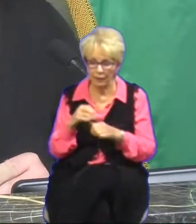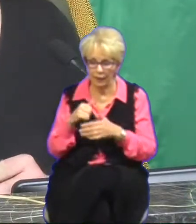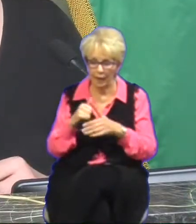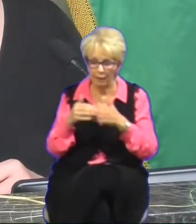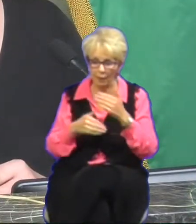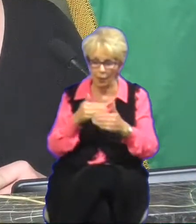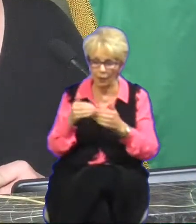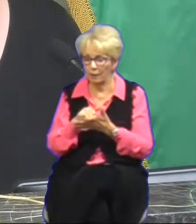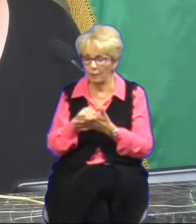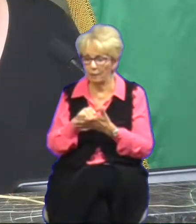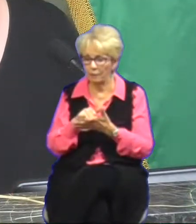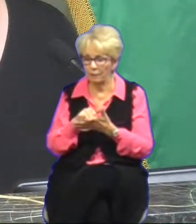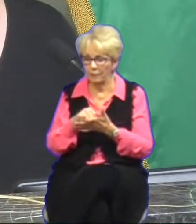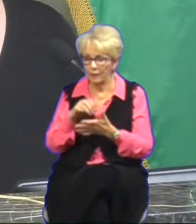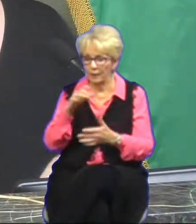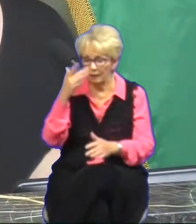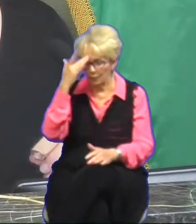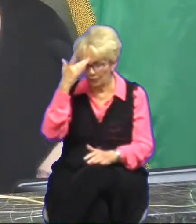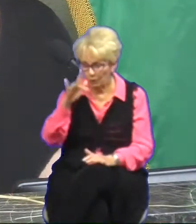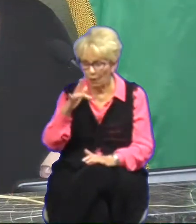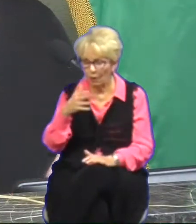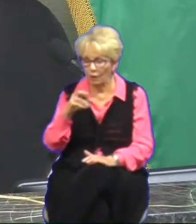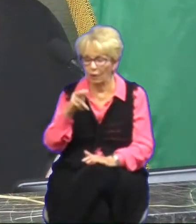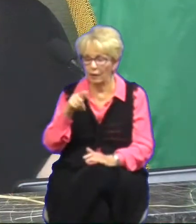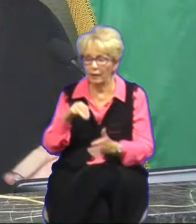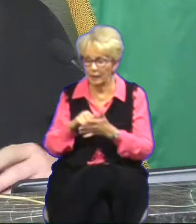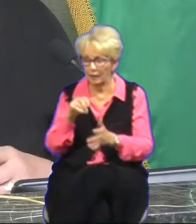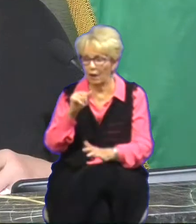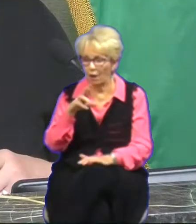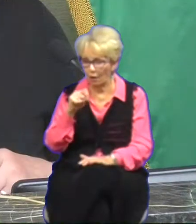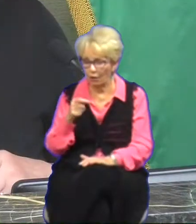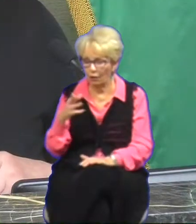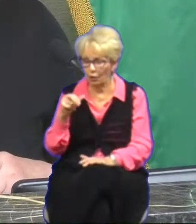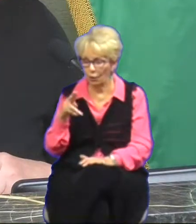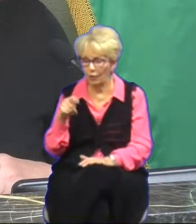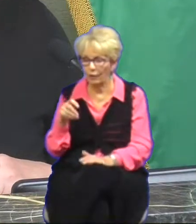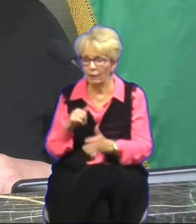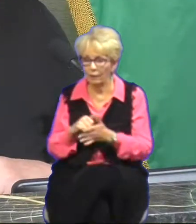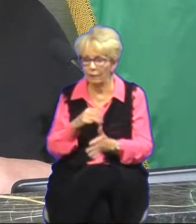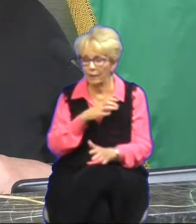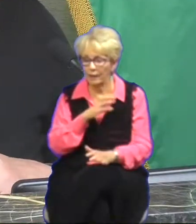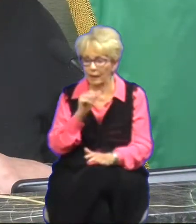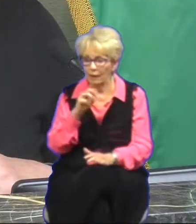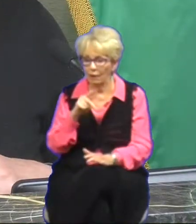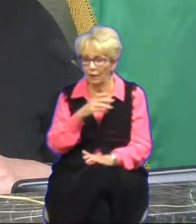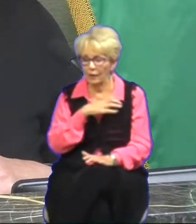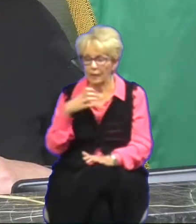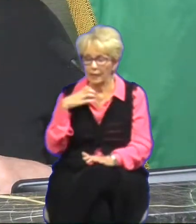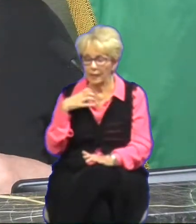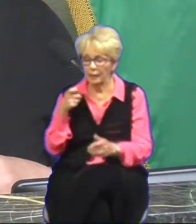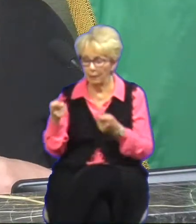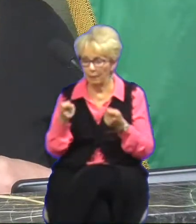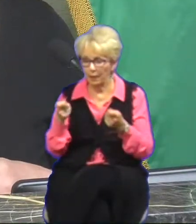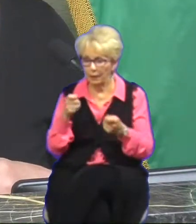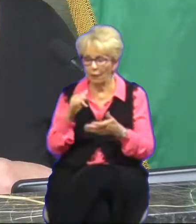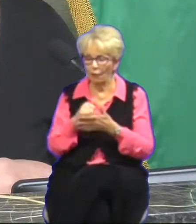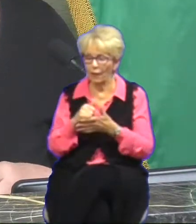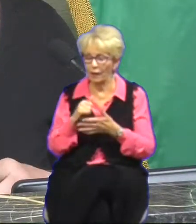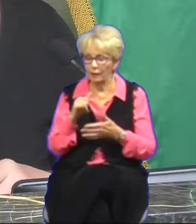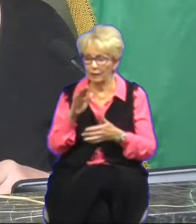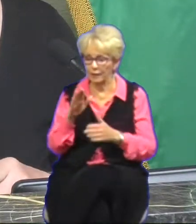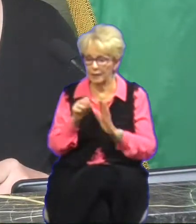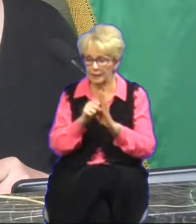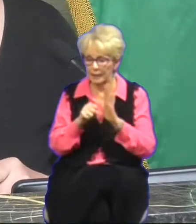process. They have a, which is an art grant that the Arts Council is currently administering, that is a